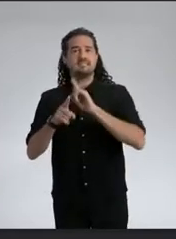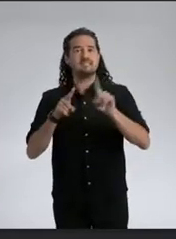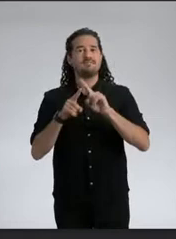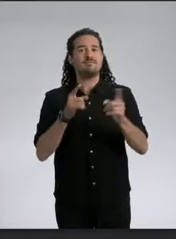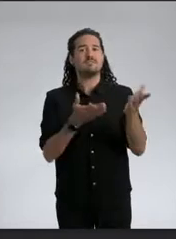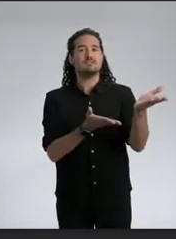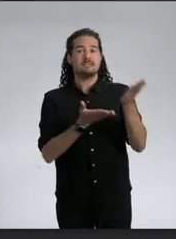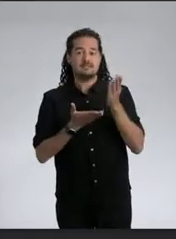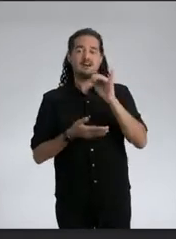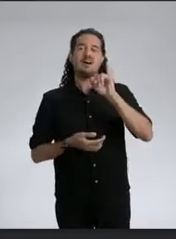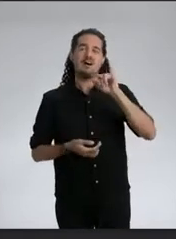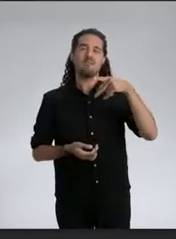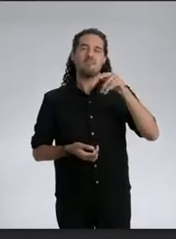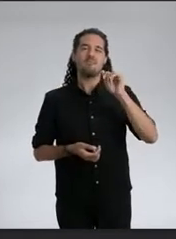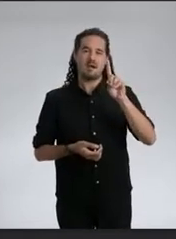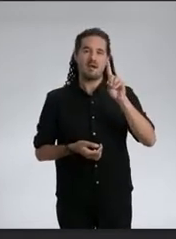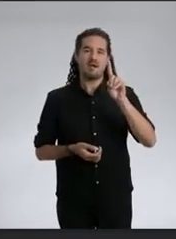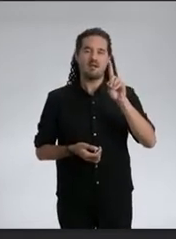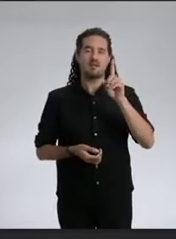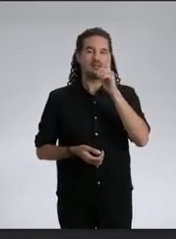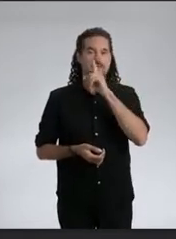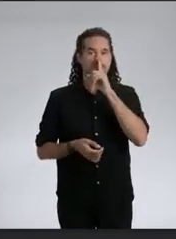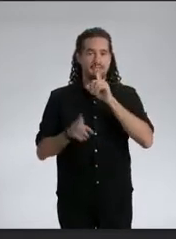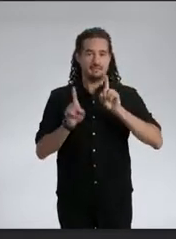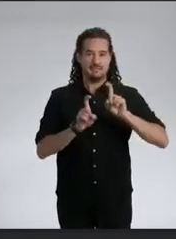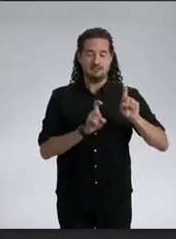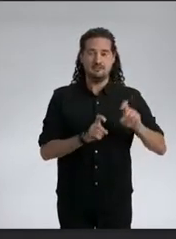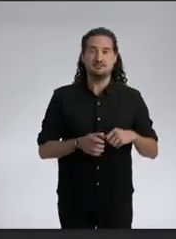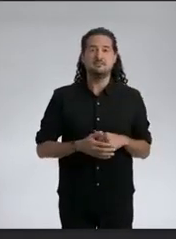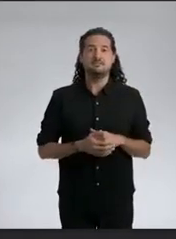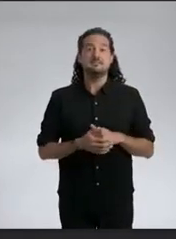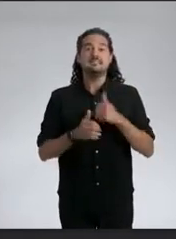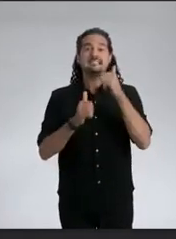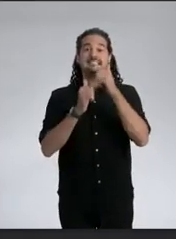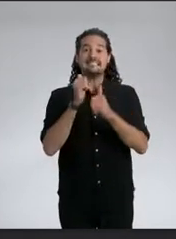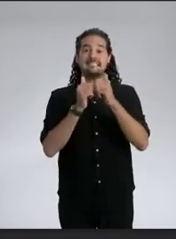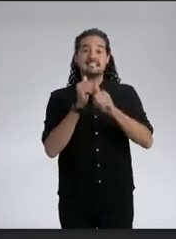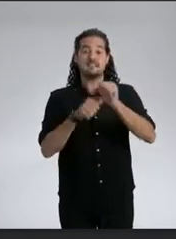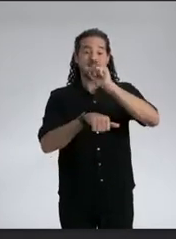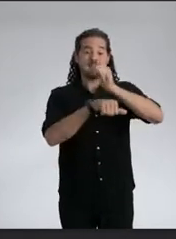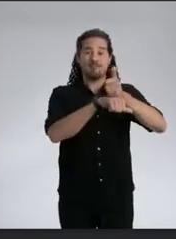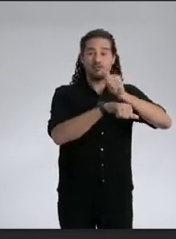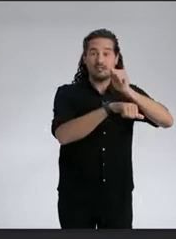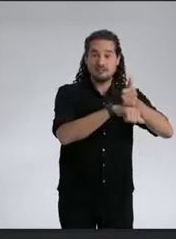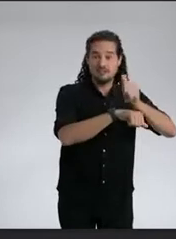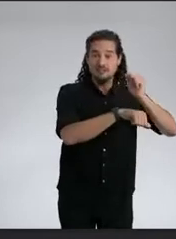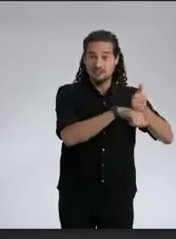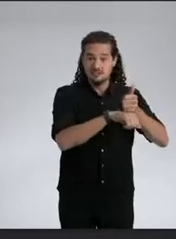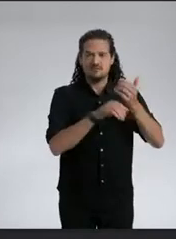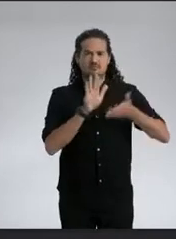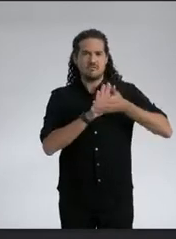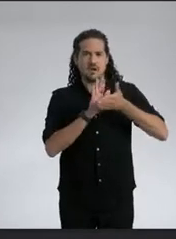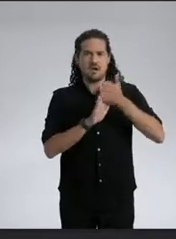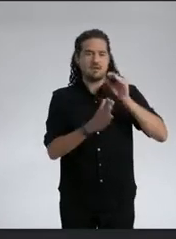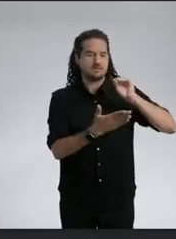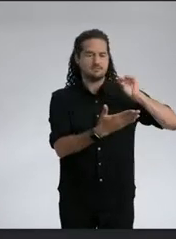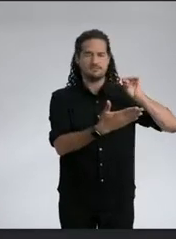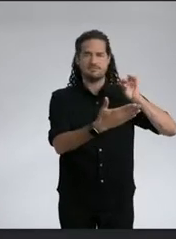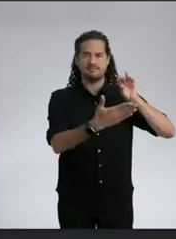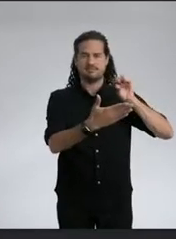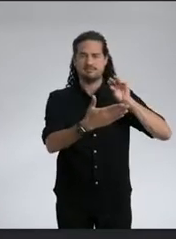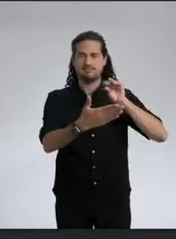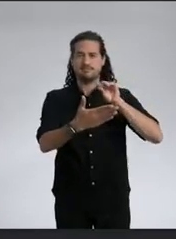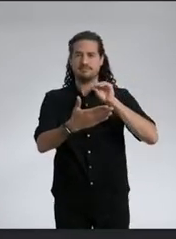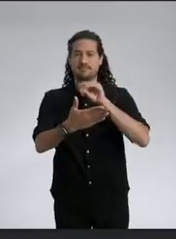15. Once per configuration, capturing screenshots all along the way. Xcode 13 has a brilliant new way